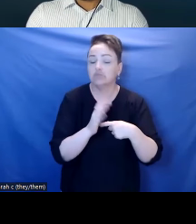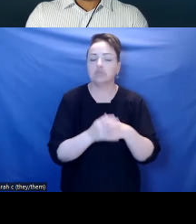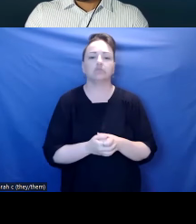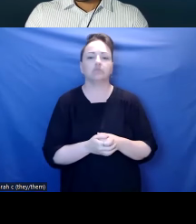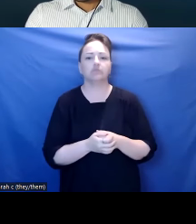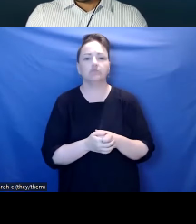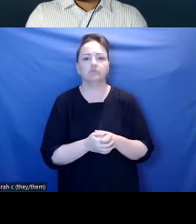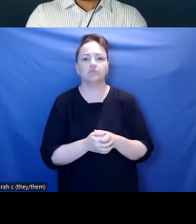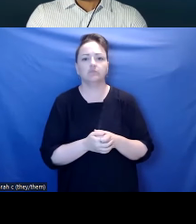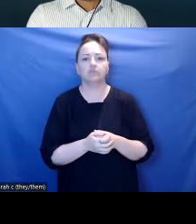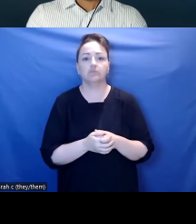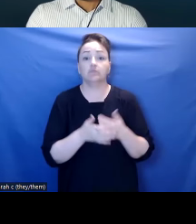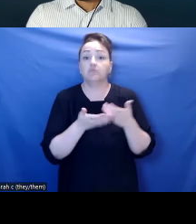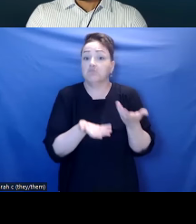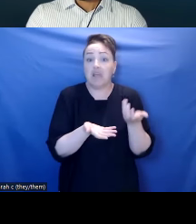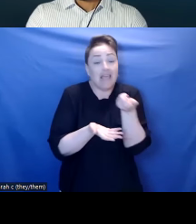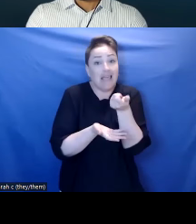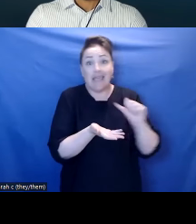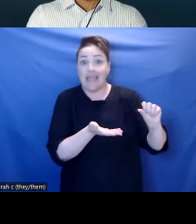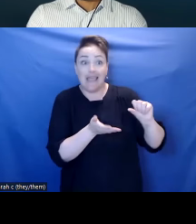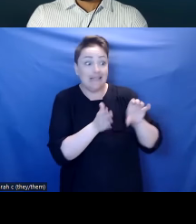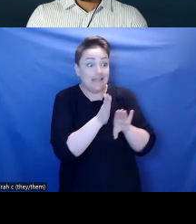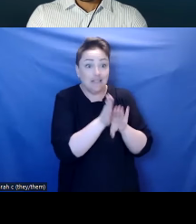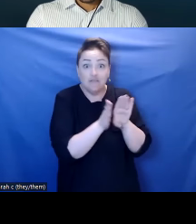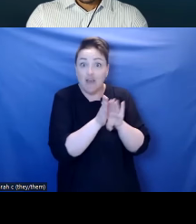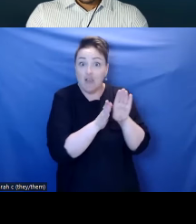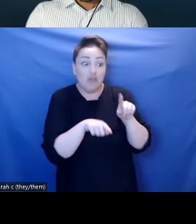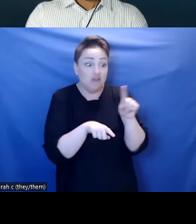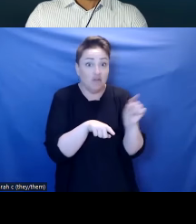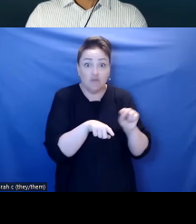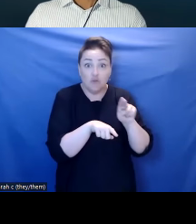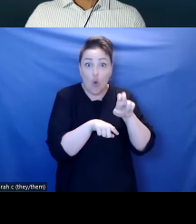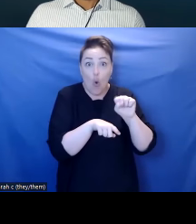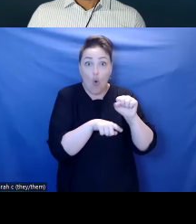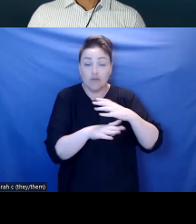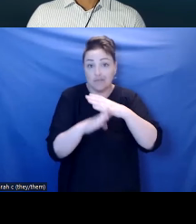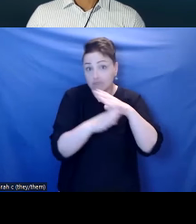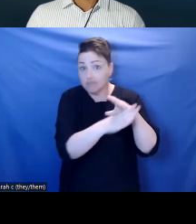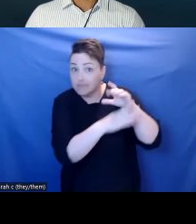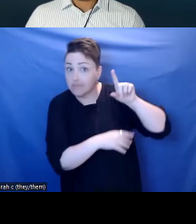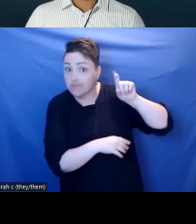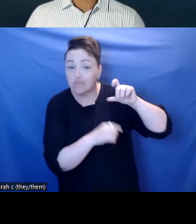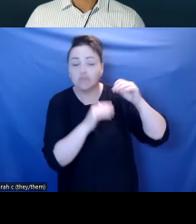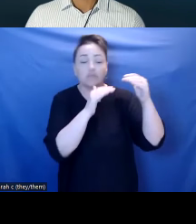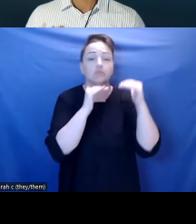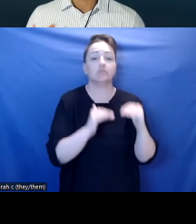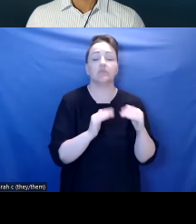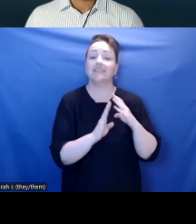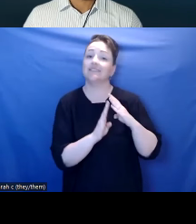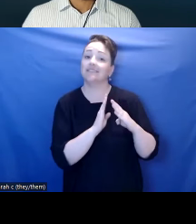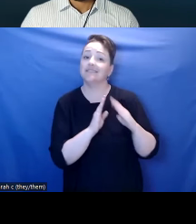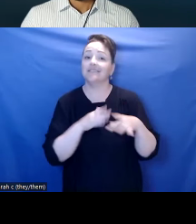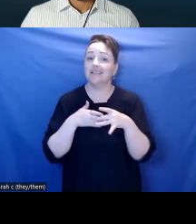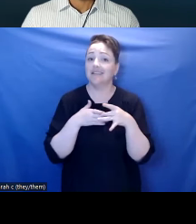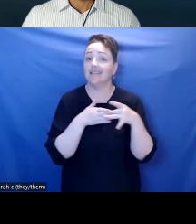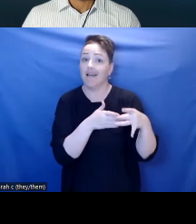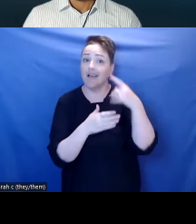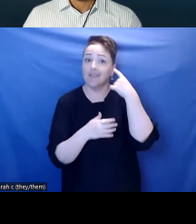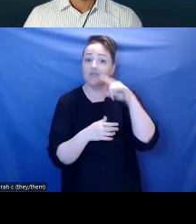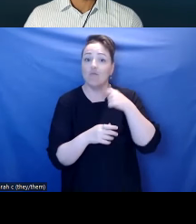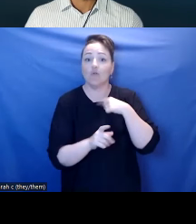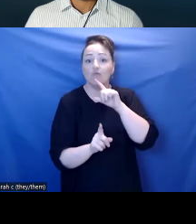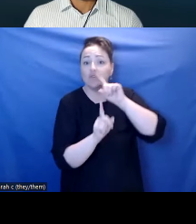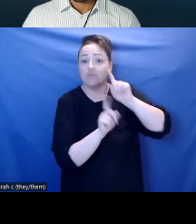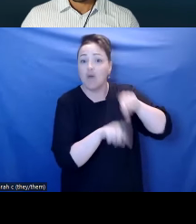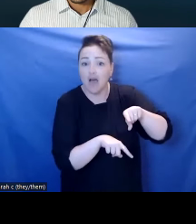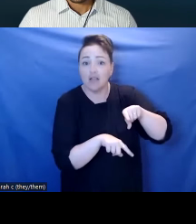buffering new residential development in commercial zones from adjacent nuisances? Are there urban design guidelines for development to respond to the scale